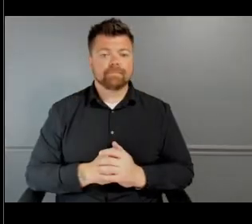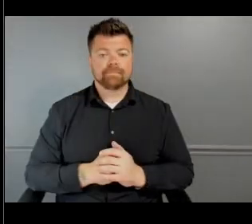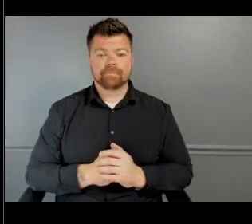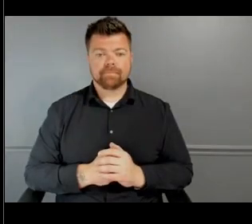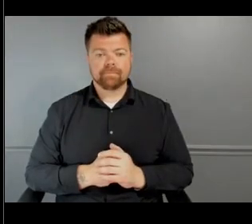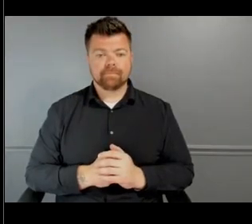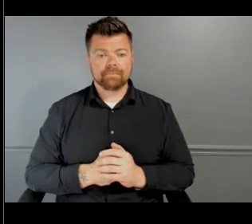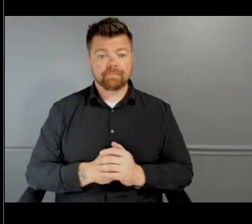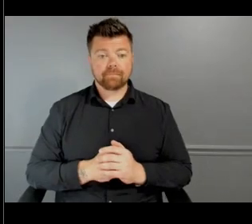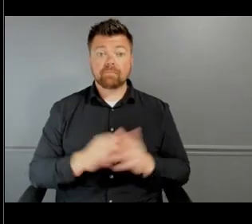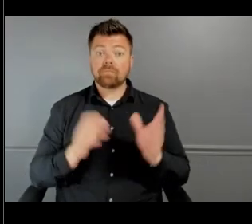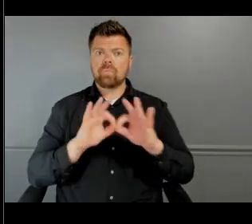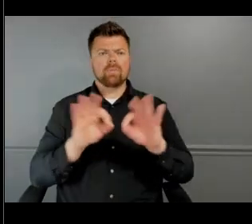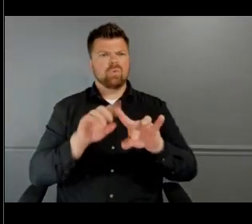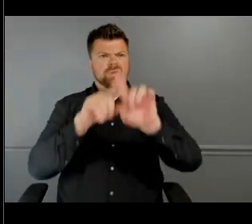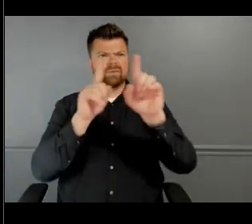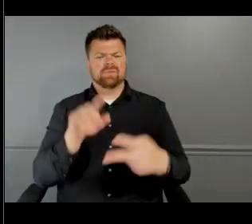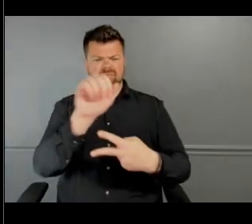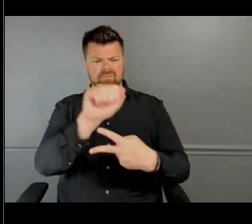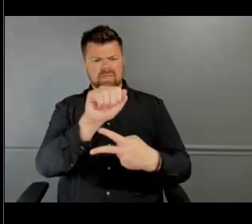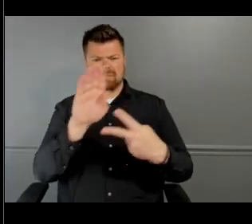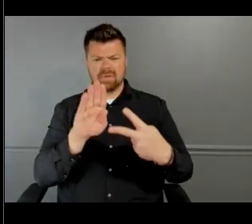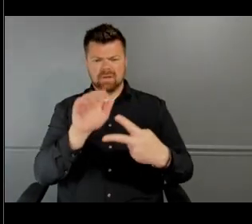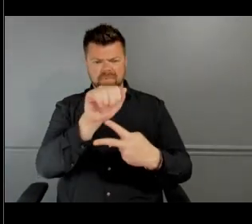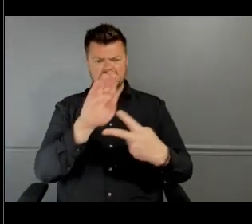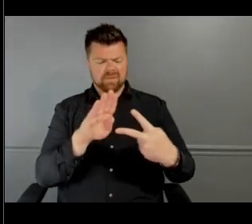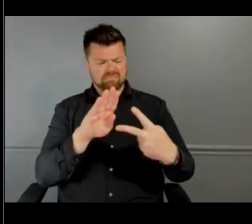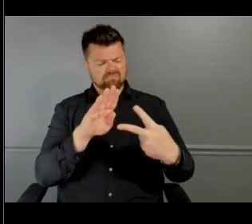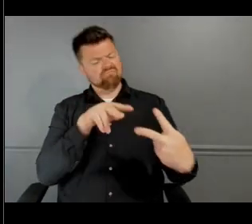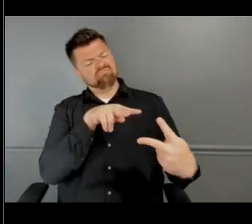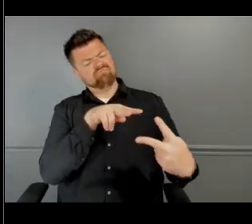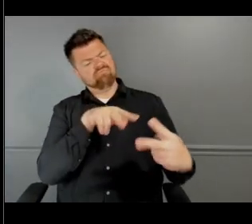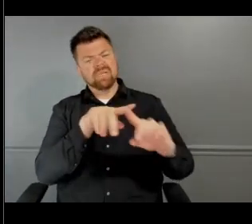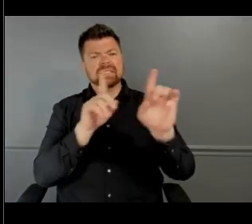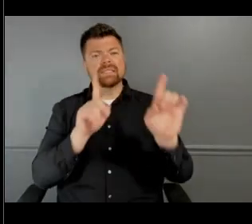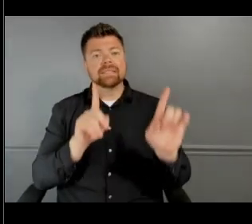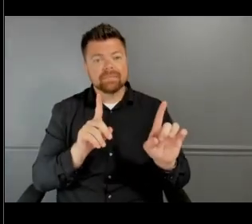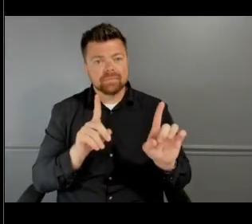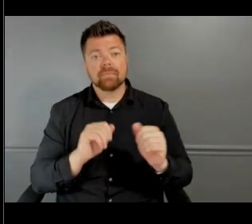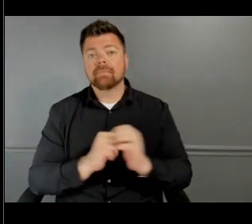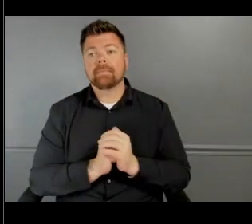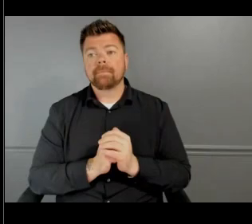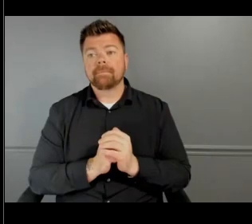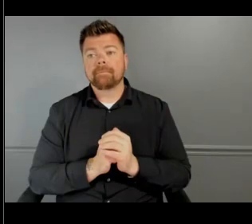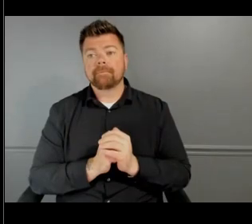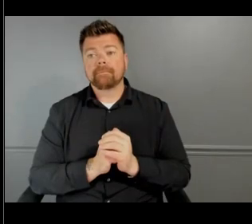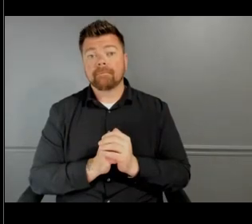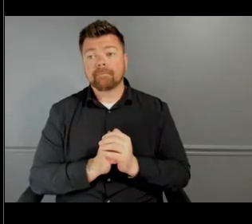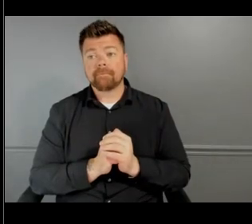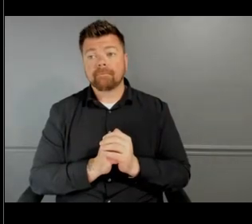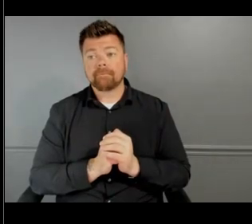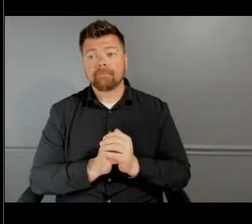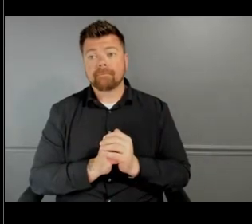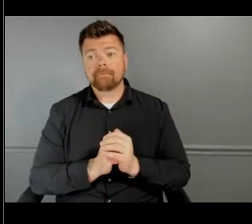The critical differences between Specification A and Specification B bathrooms